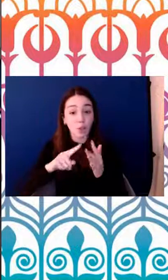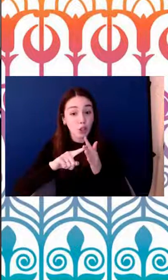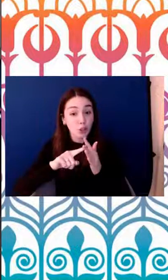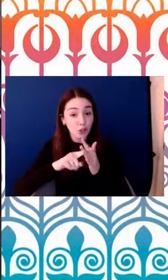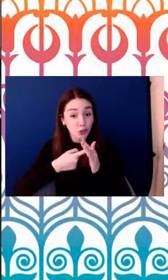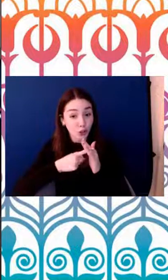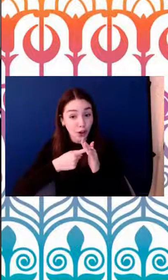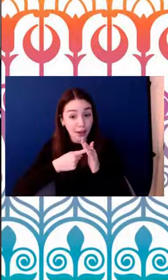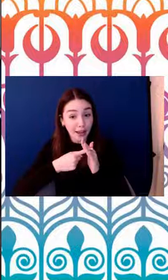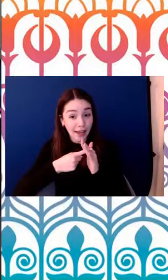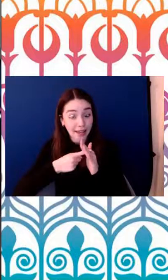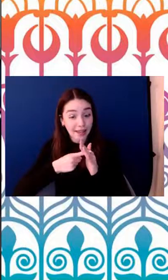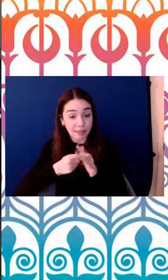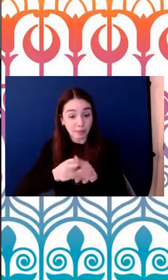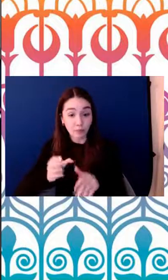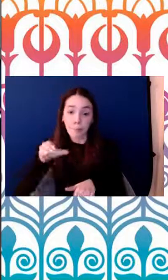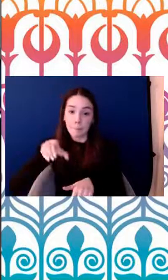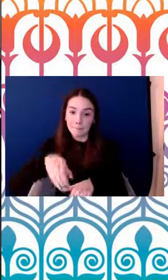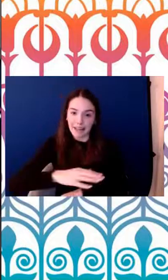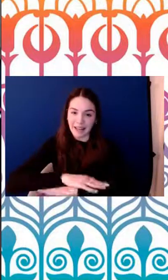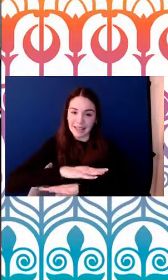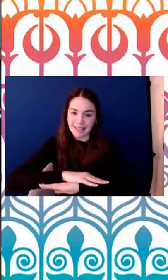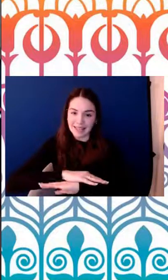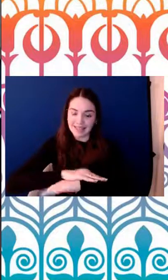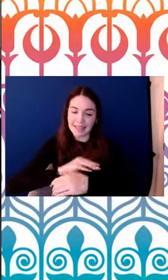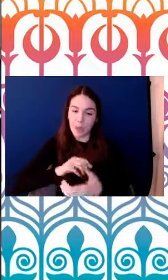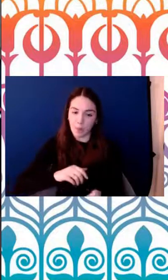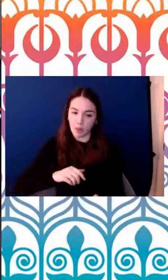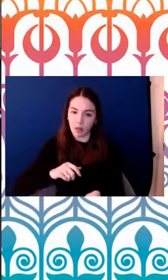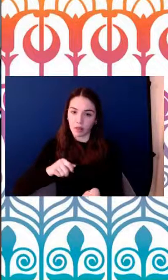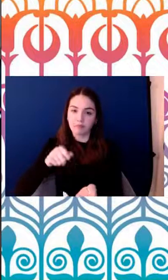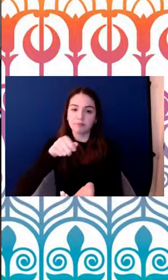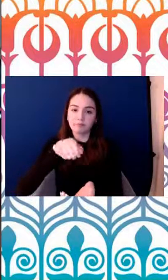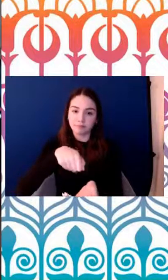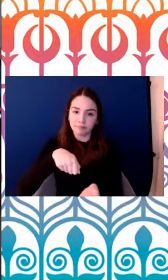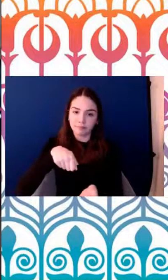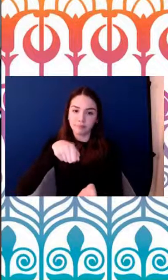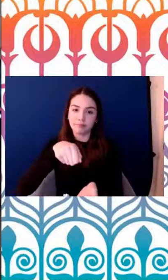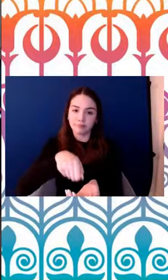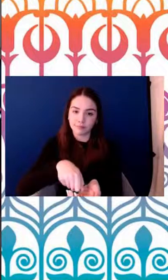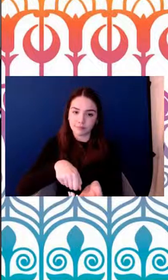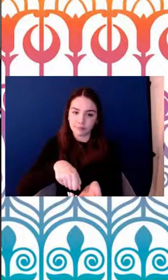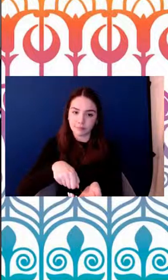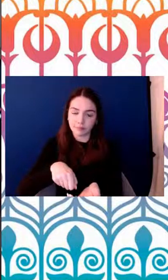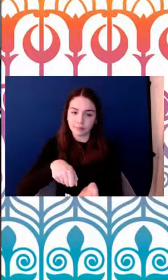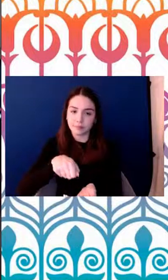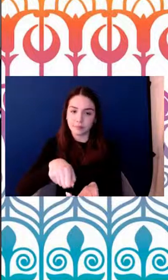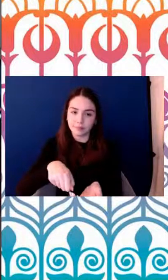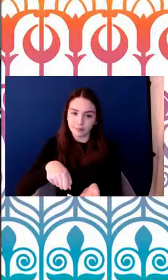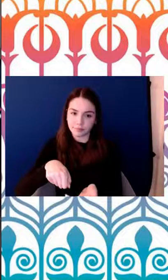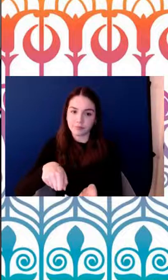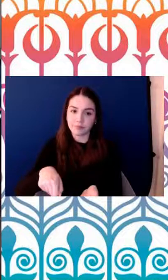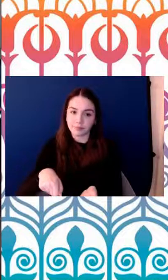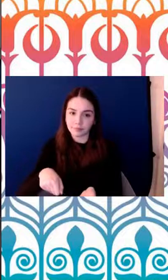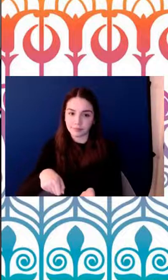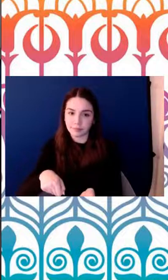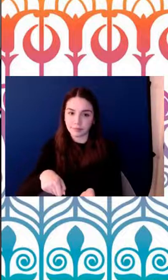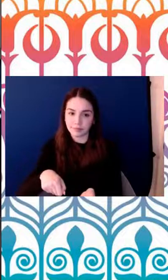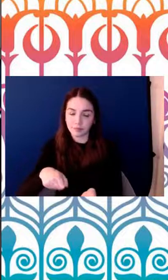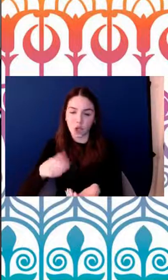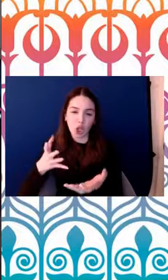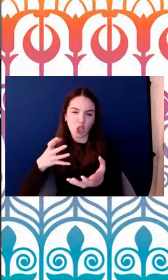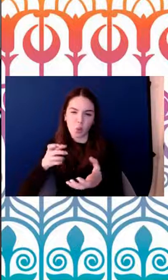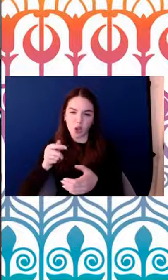not with you, you can put it on the counter, and then you slice the same way. Because sometimes we go through, and I don't want you to cut